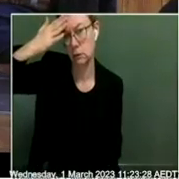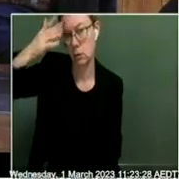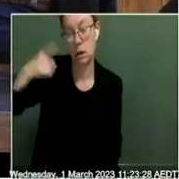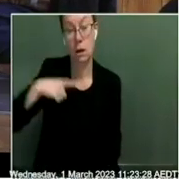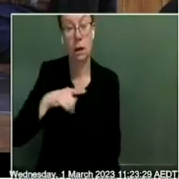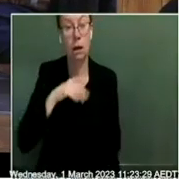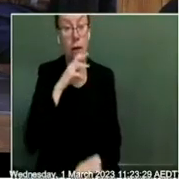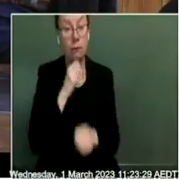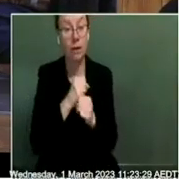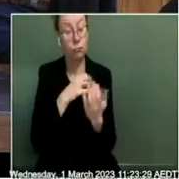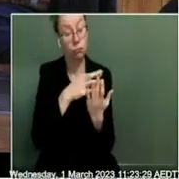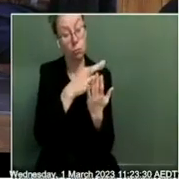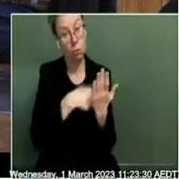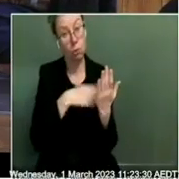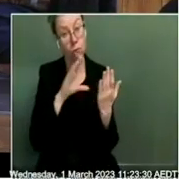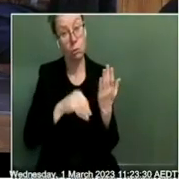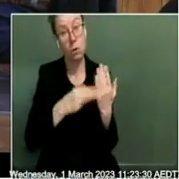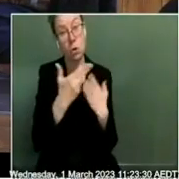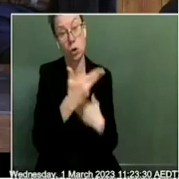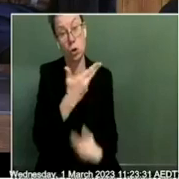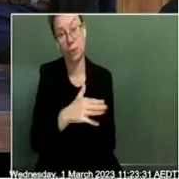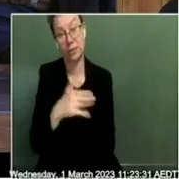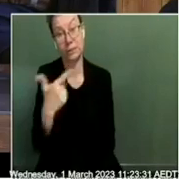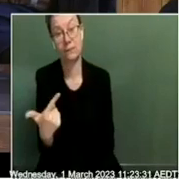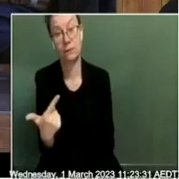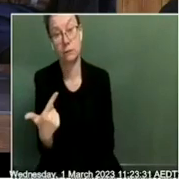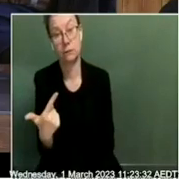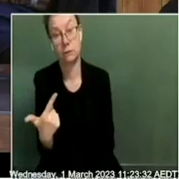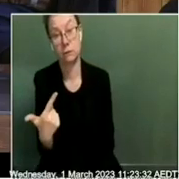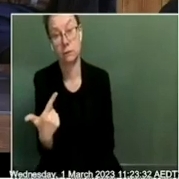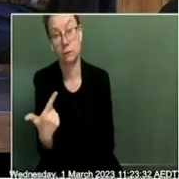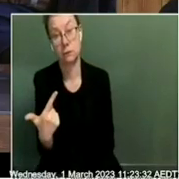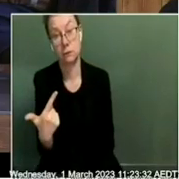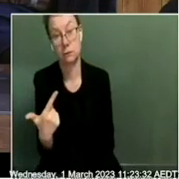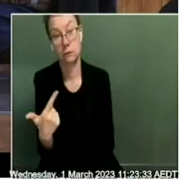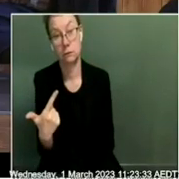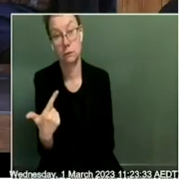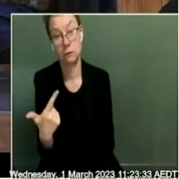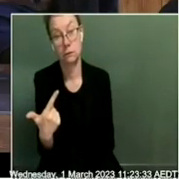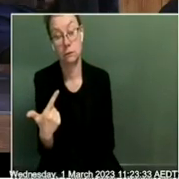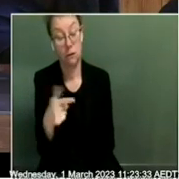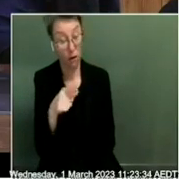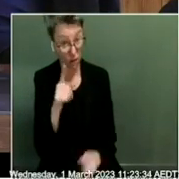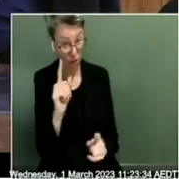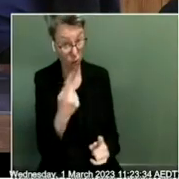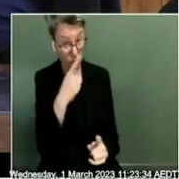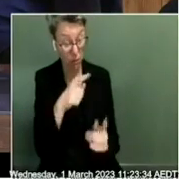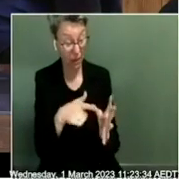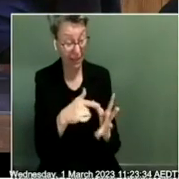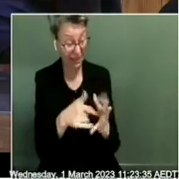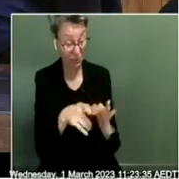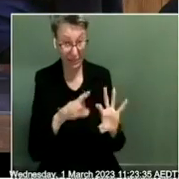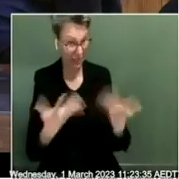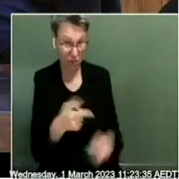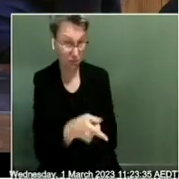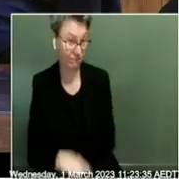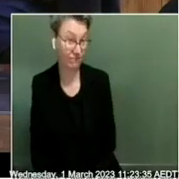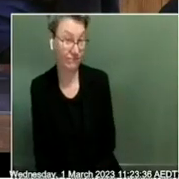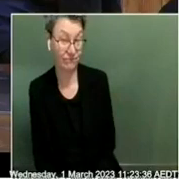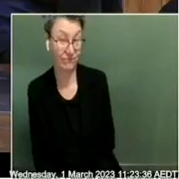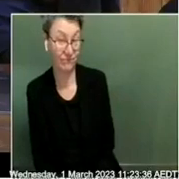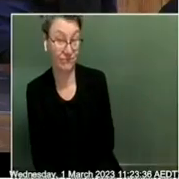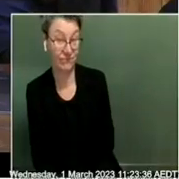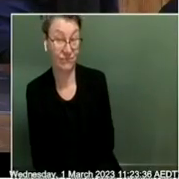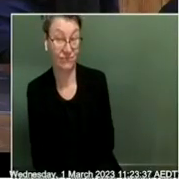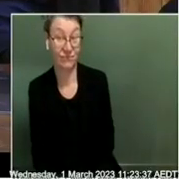So First People's Assembly didn't do that. So, and I just want that on the record. Well, it's in the rules all the time, Donna, like you said. That's